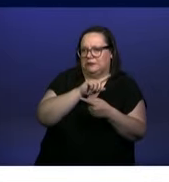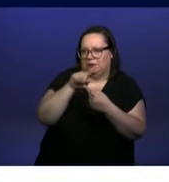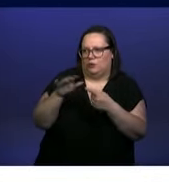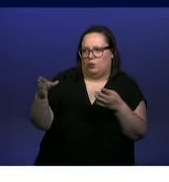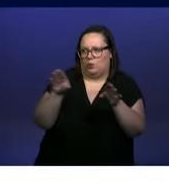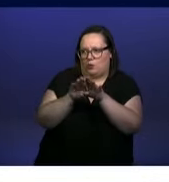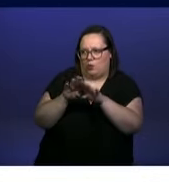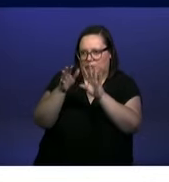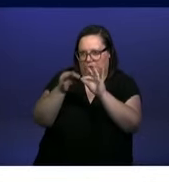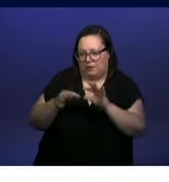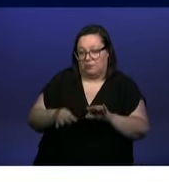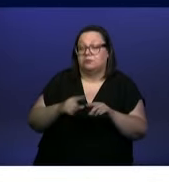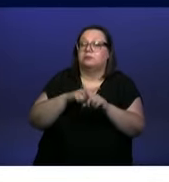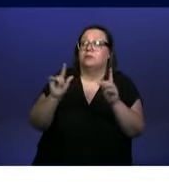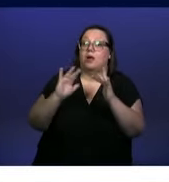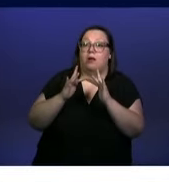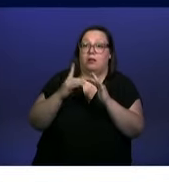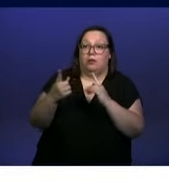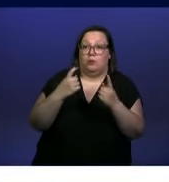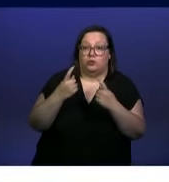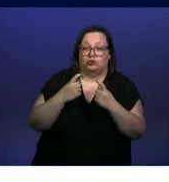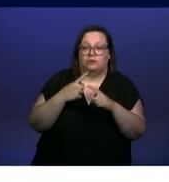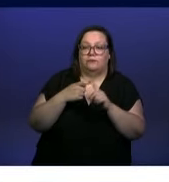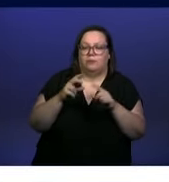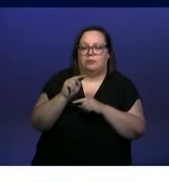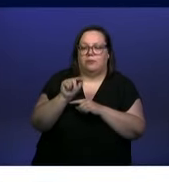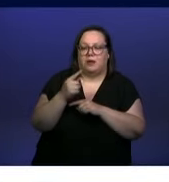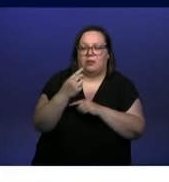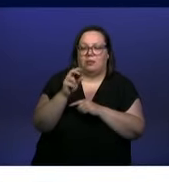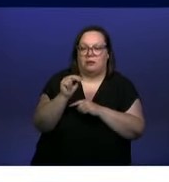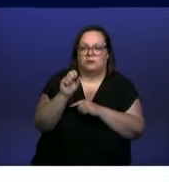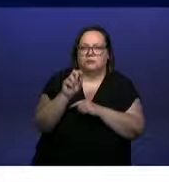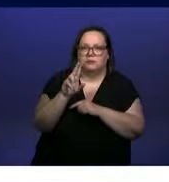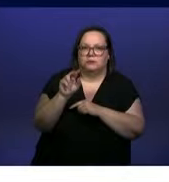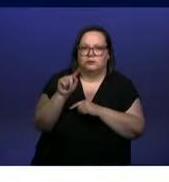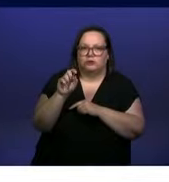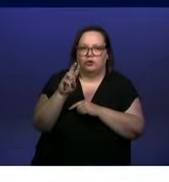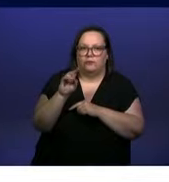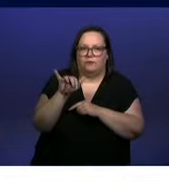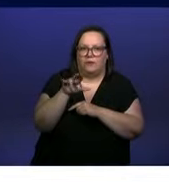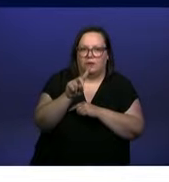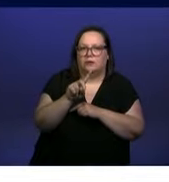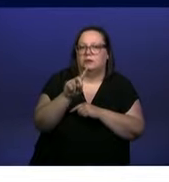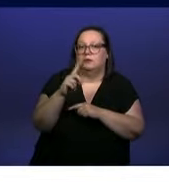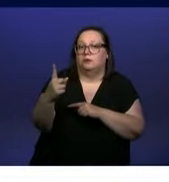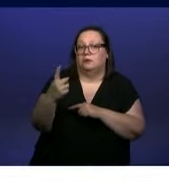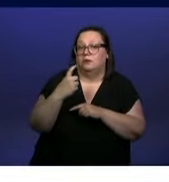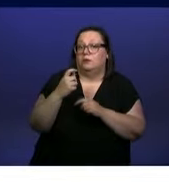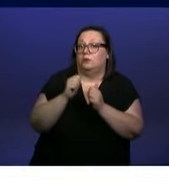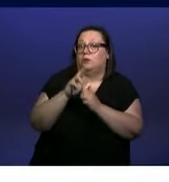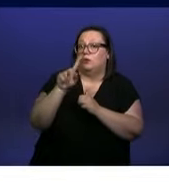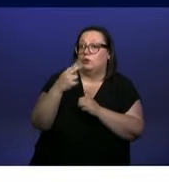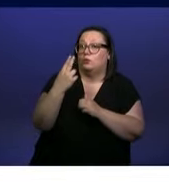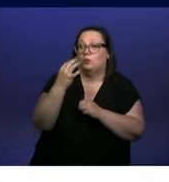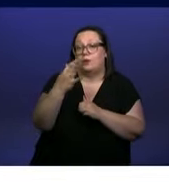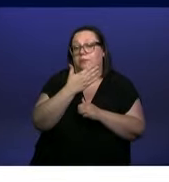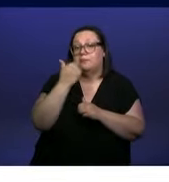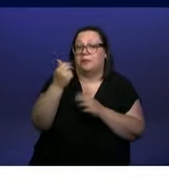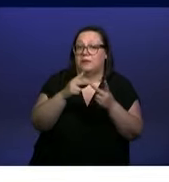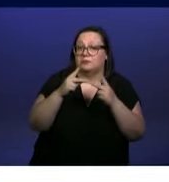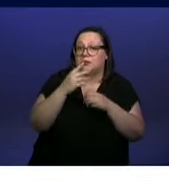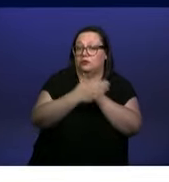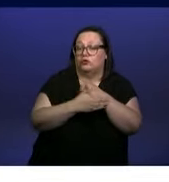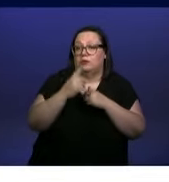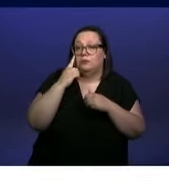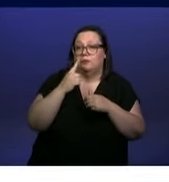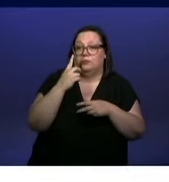an online question that came in from Nathan Sutterfield. And his question is, with Utah being one of the best places in the country to both live